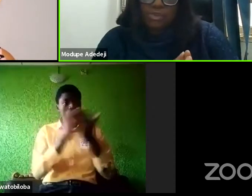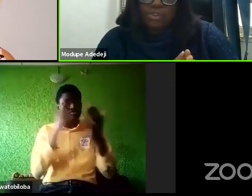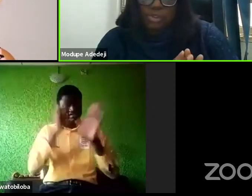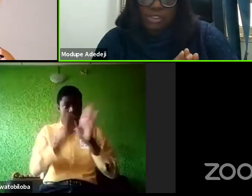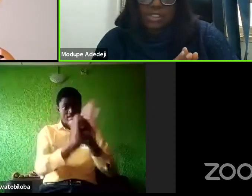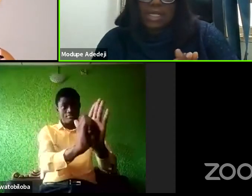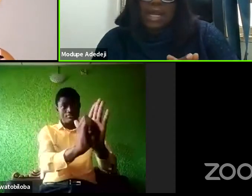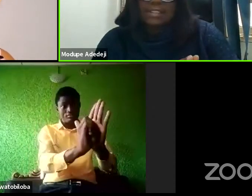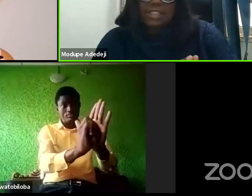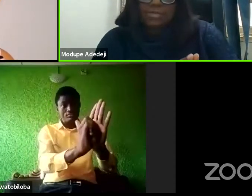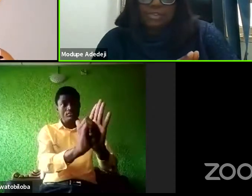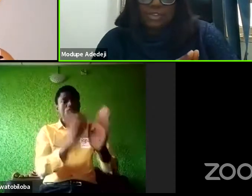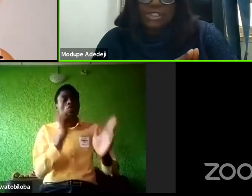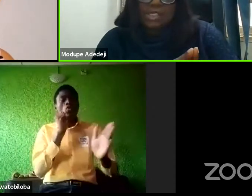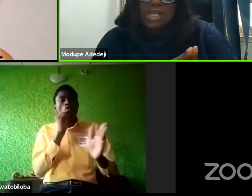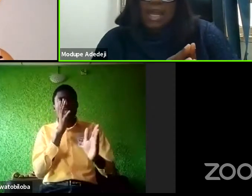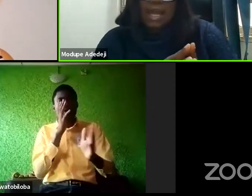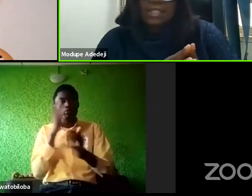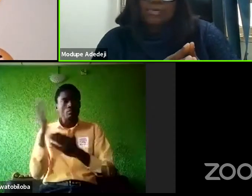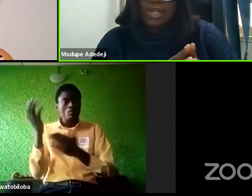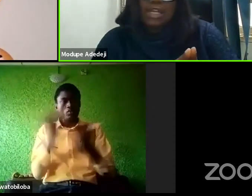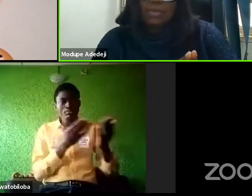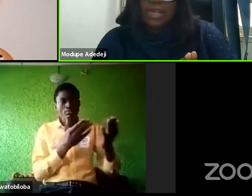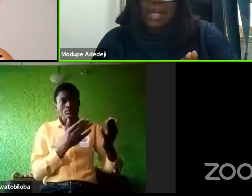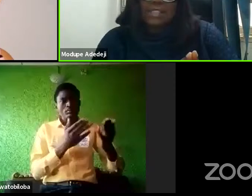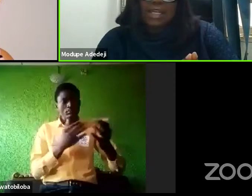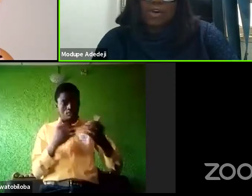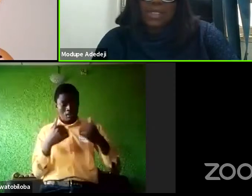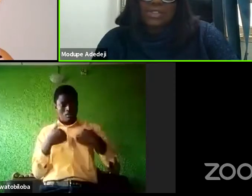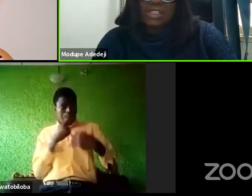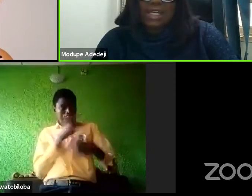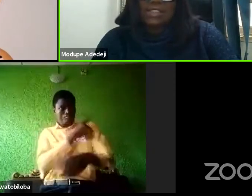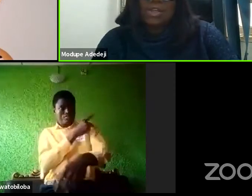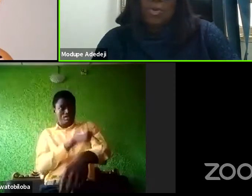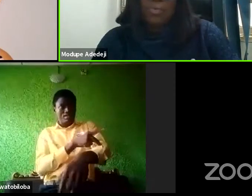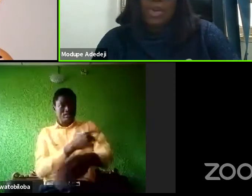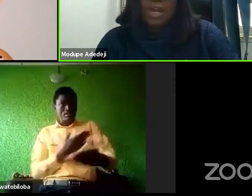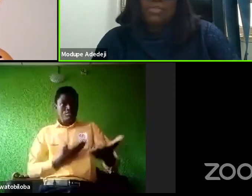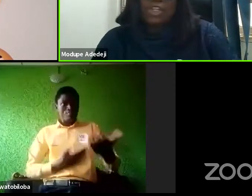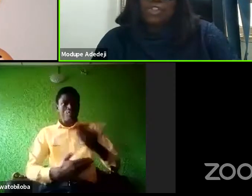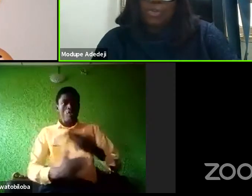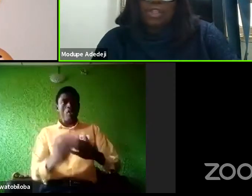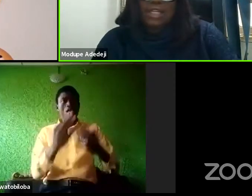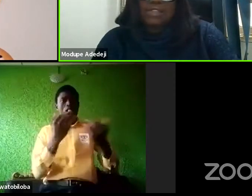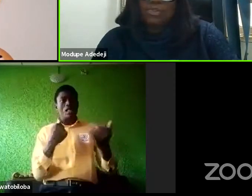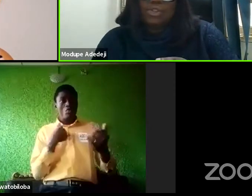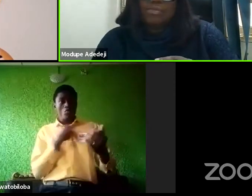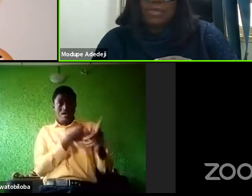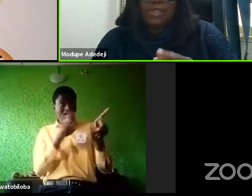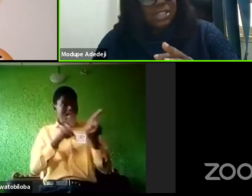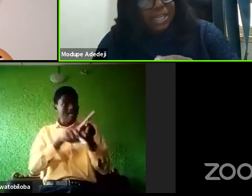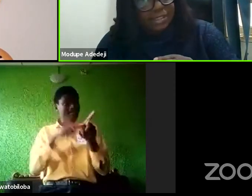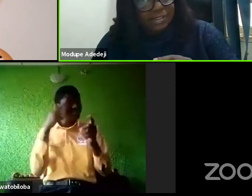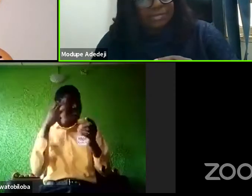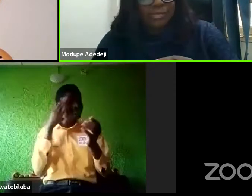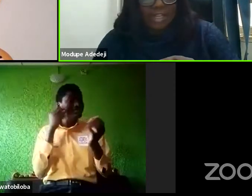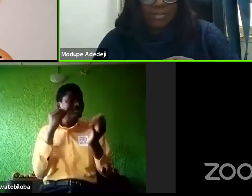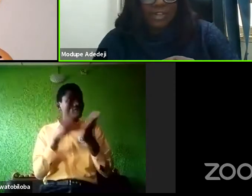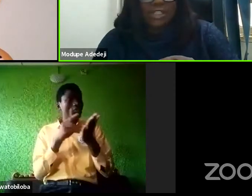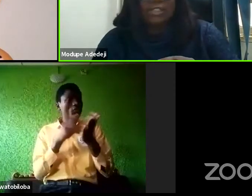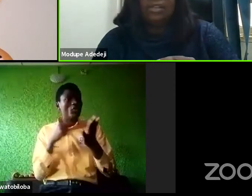ruptured uterus at delivery, and we as obstetricians, we have to ensure that even though the baby is